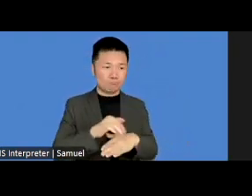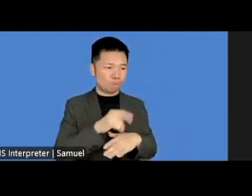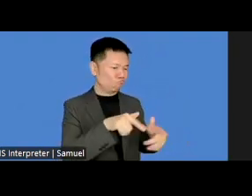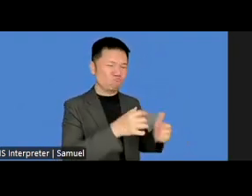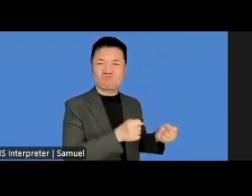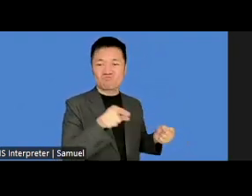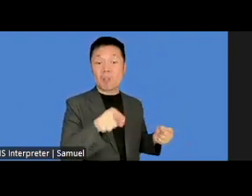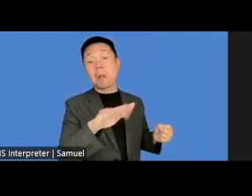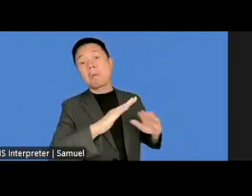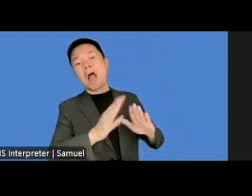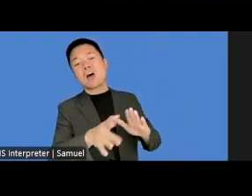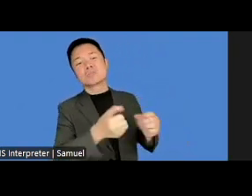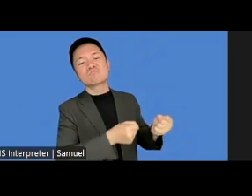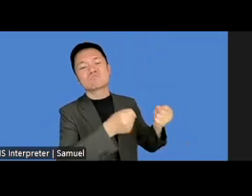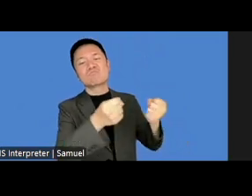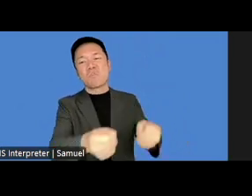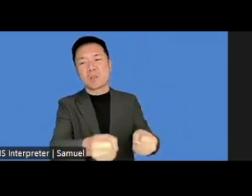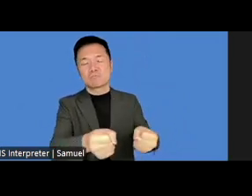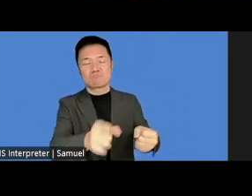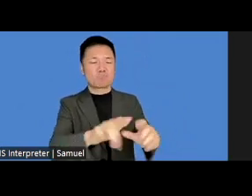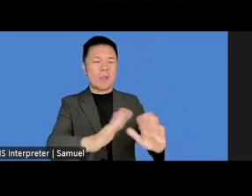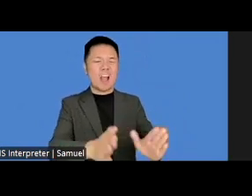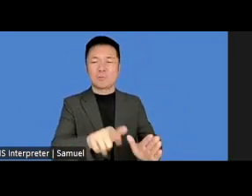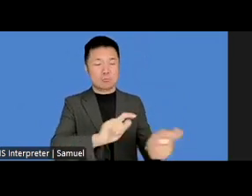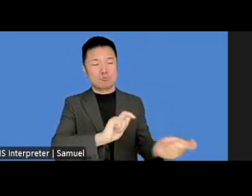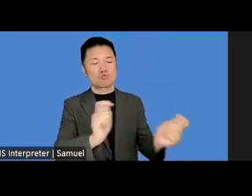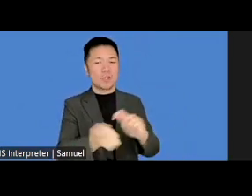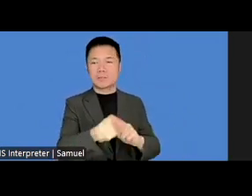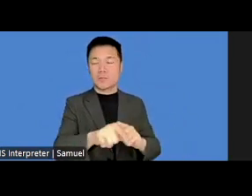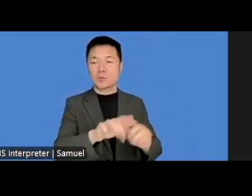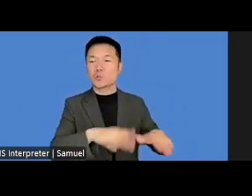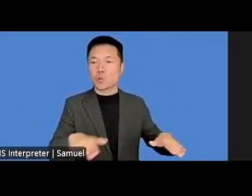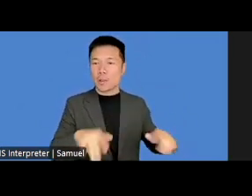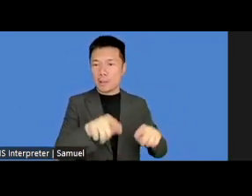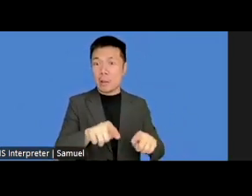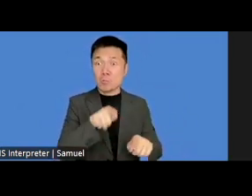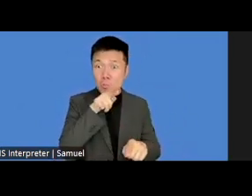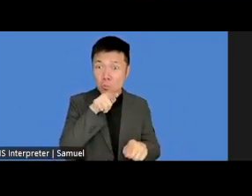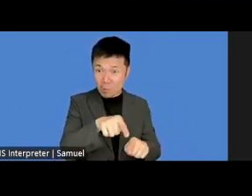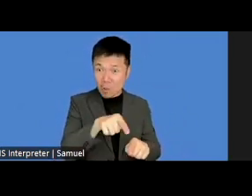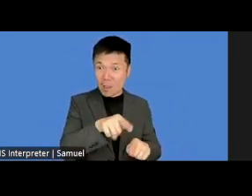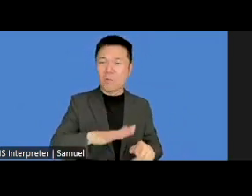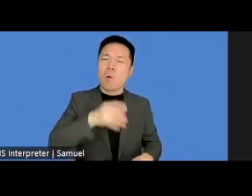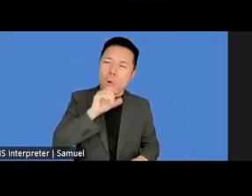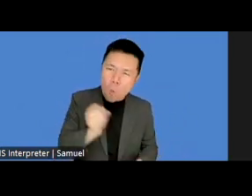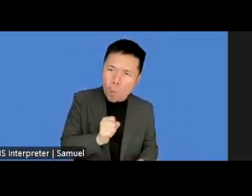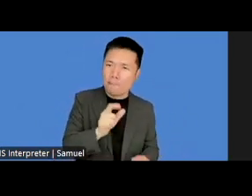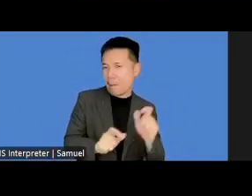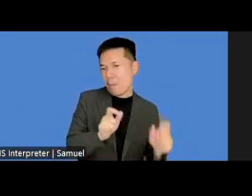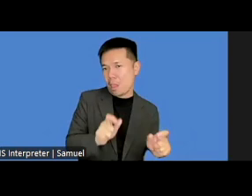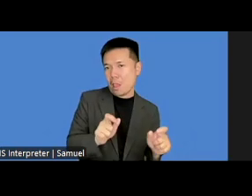that was adapted to be as an orphanage while they were repairing the institution.